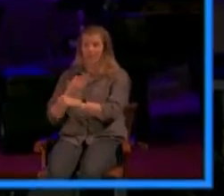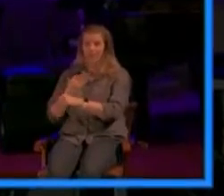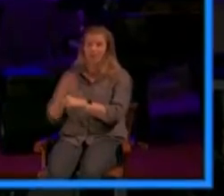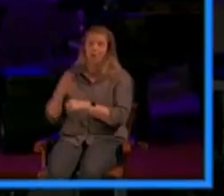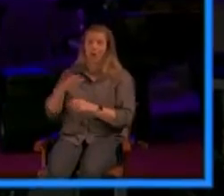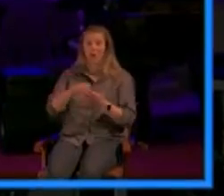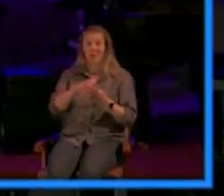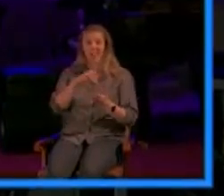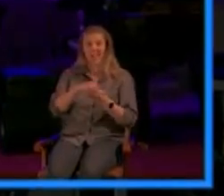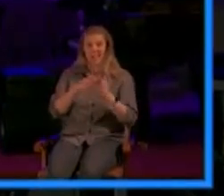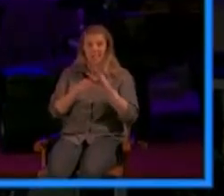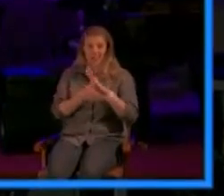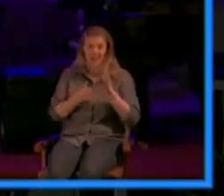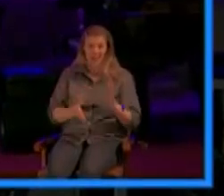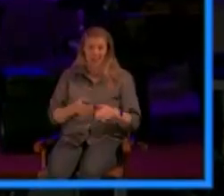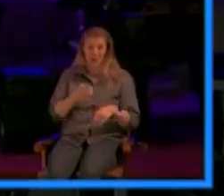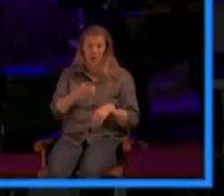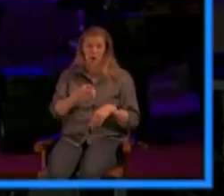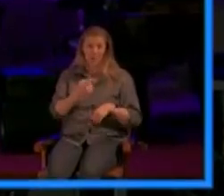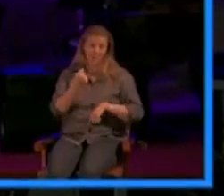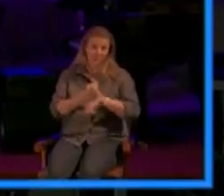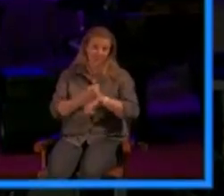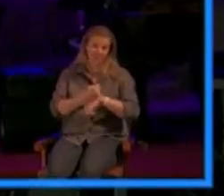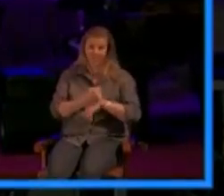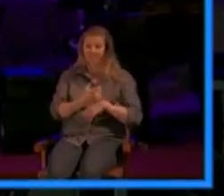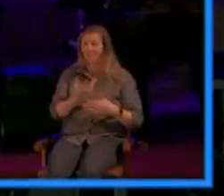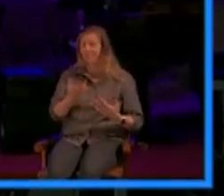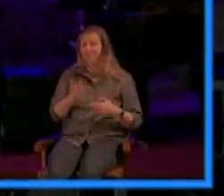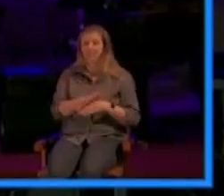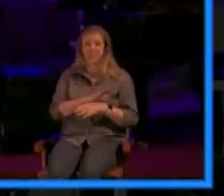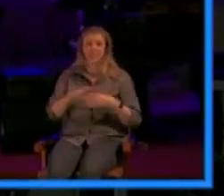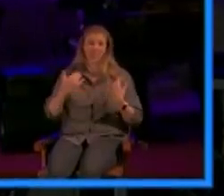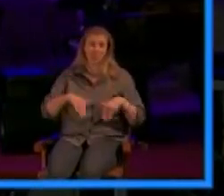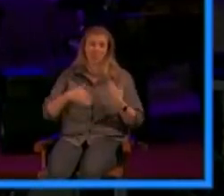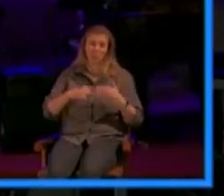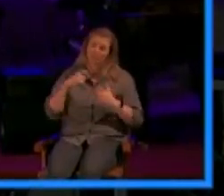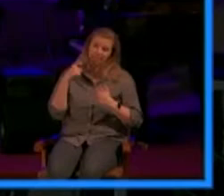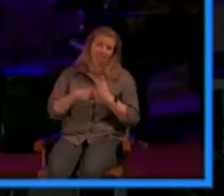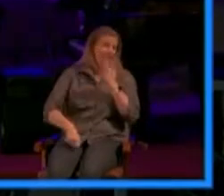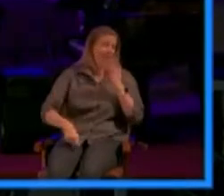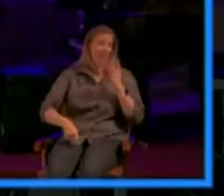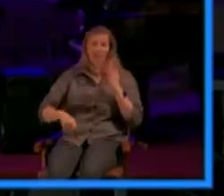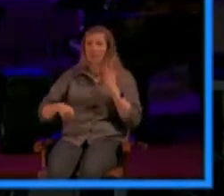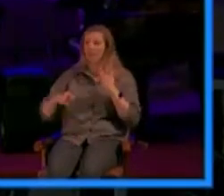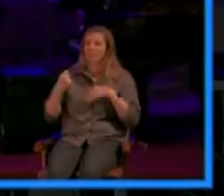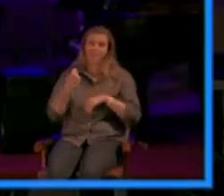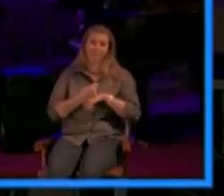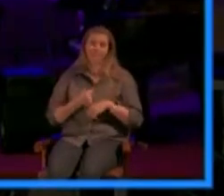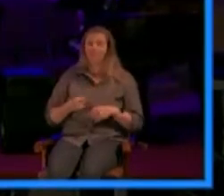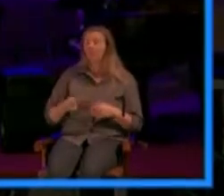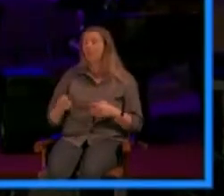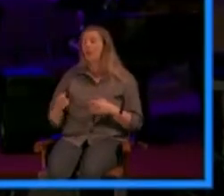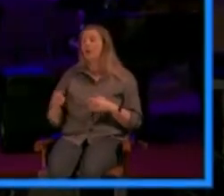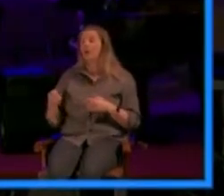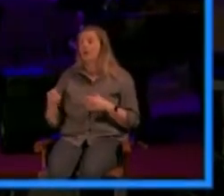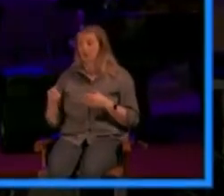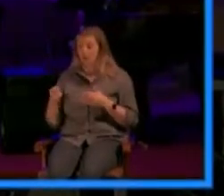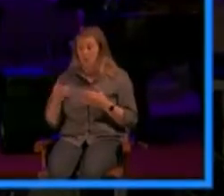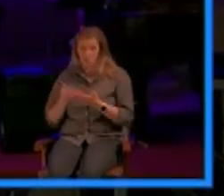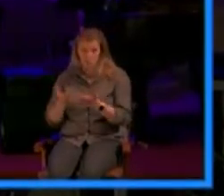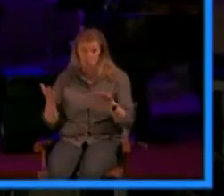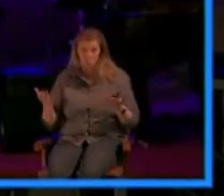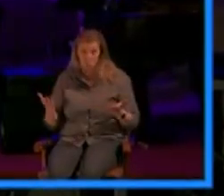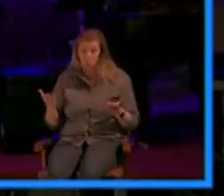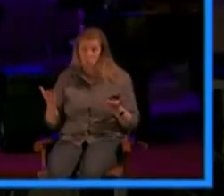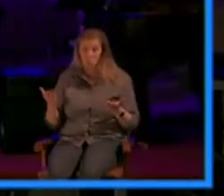and others who have, it's cost them financially. But it could very well cost you, maybe not your